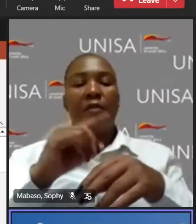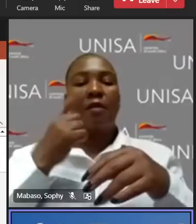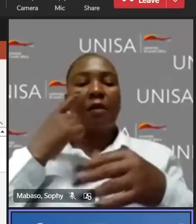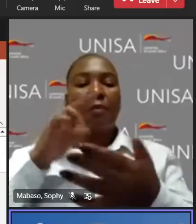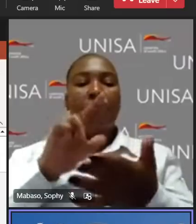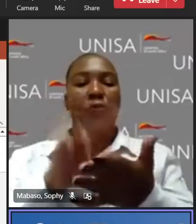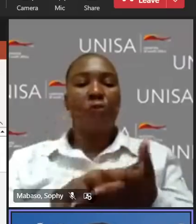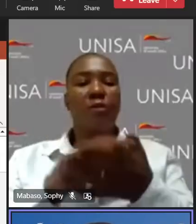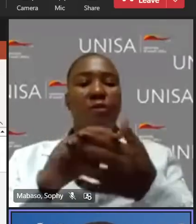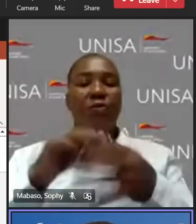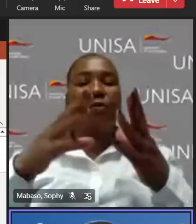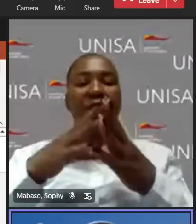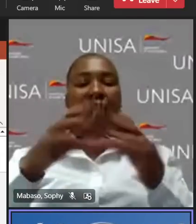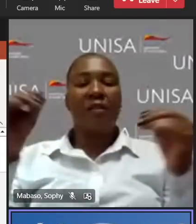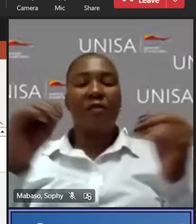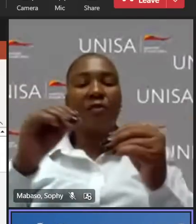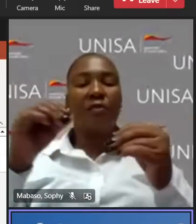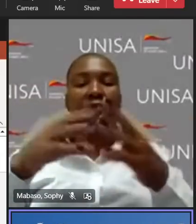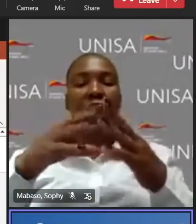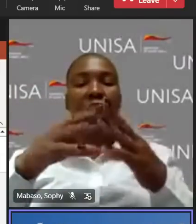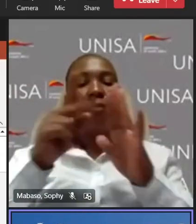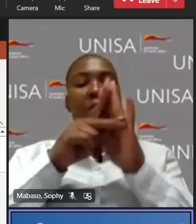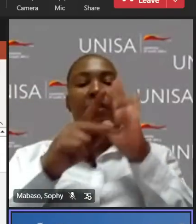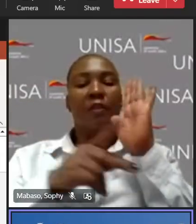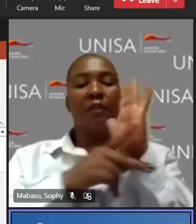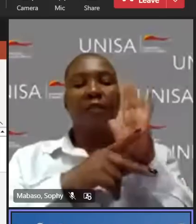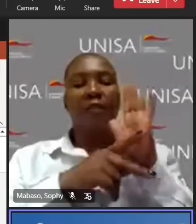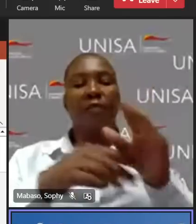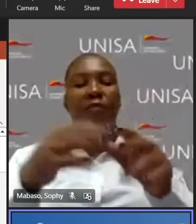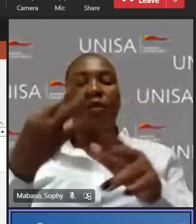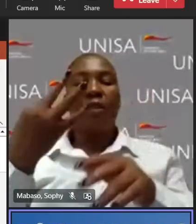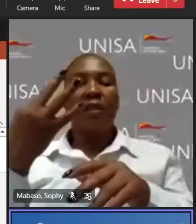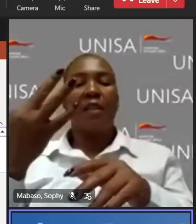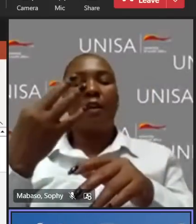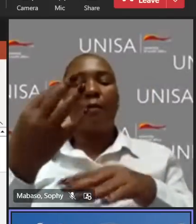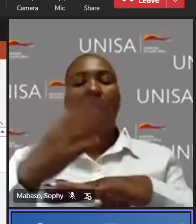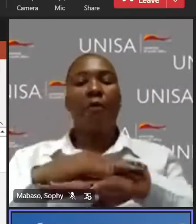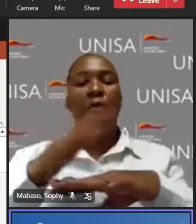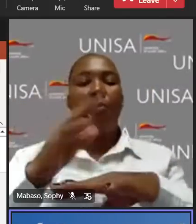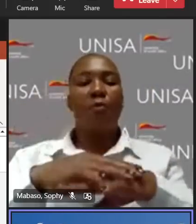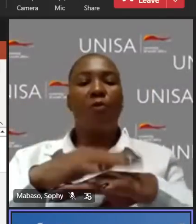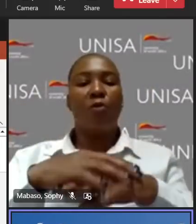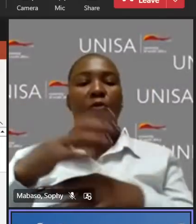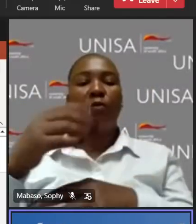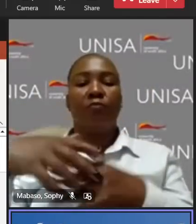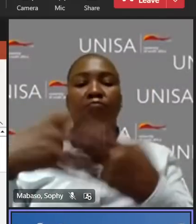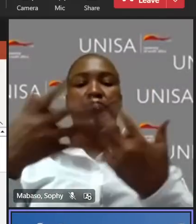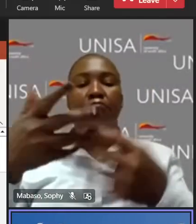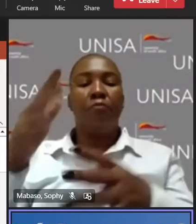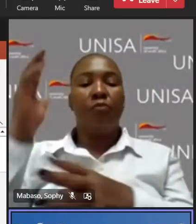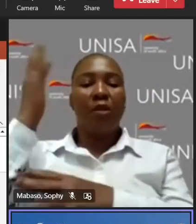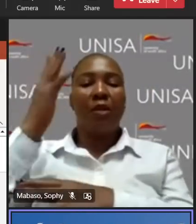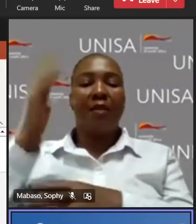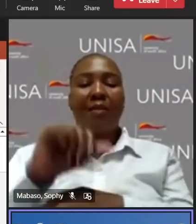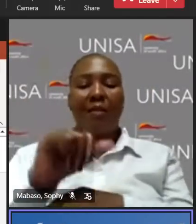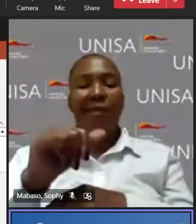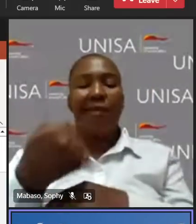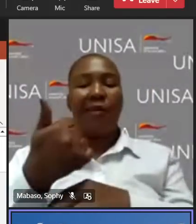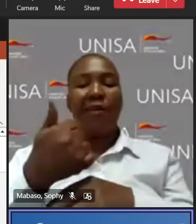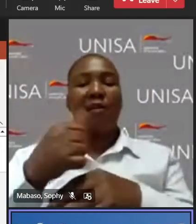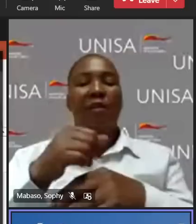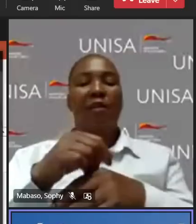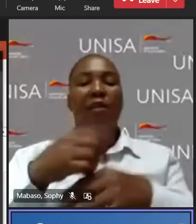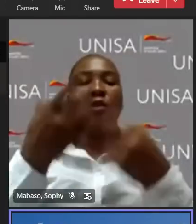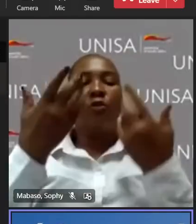that we are going to finish the program. There are 3 more presentations to be made. The next one is on